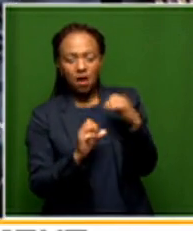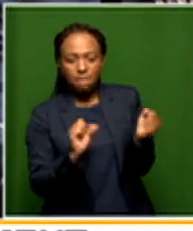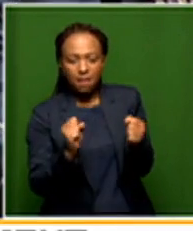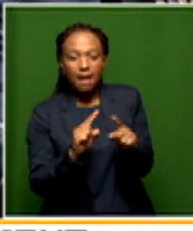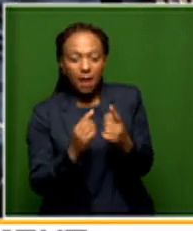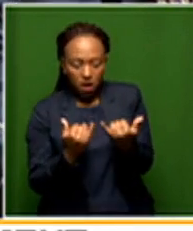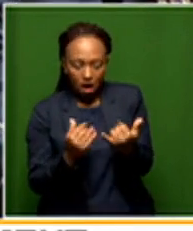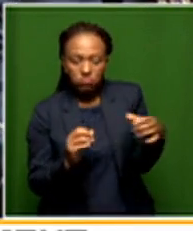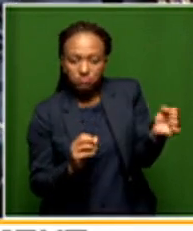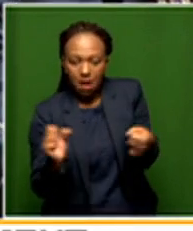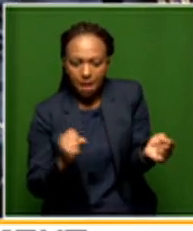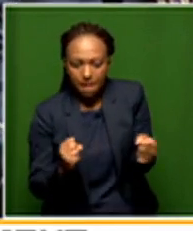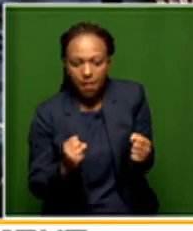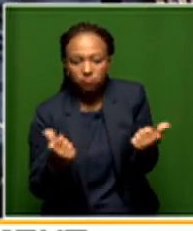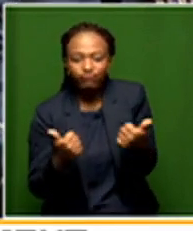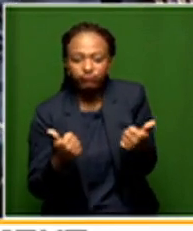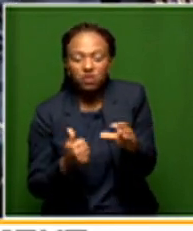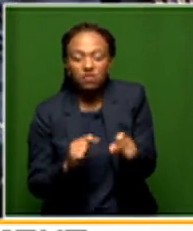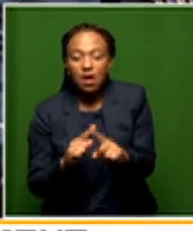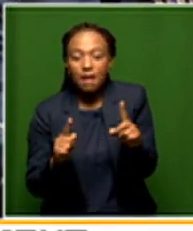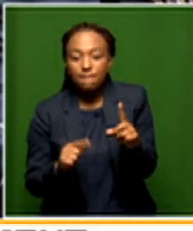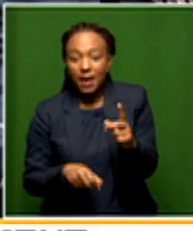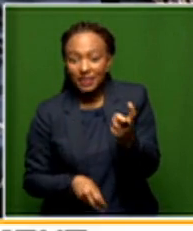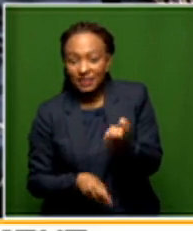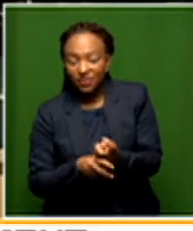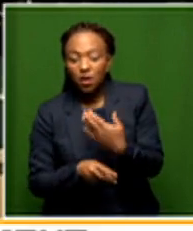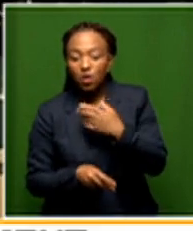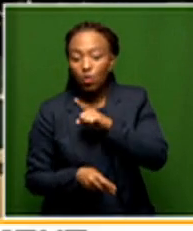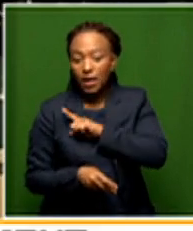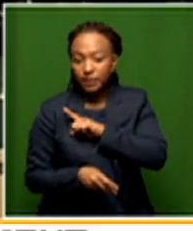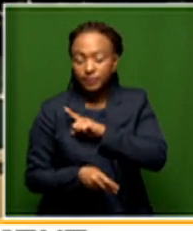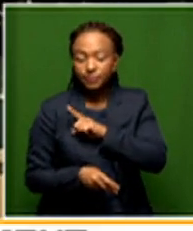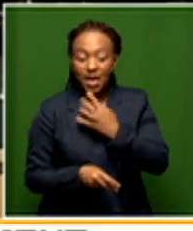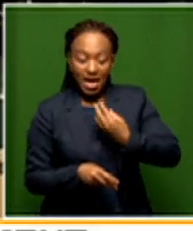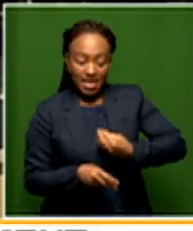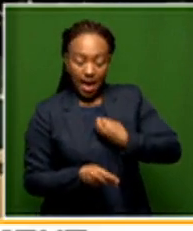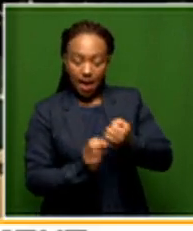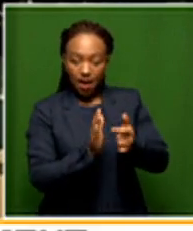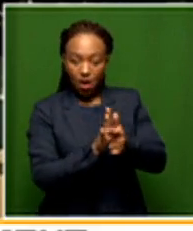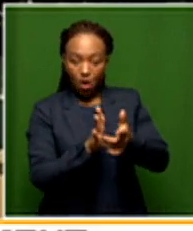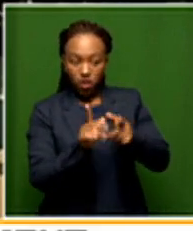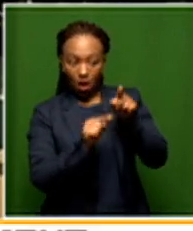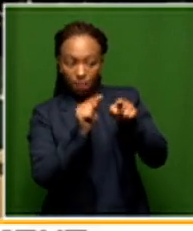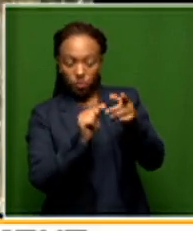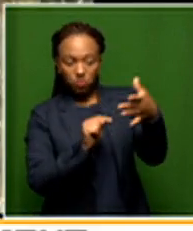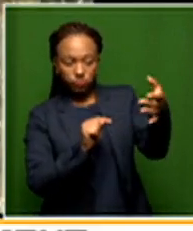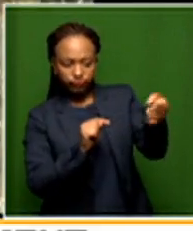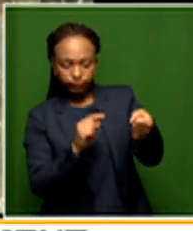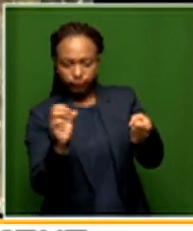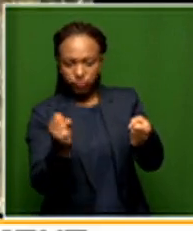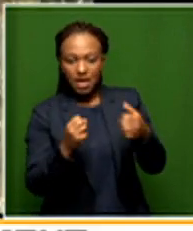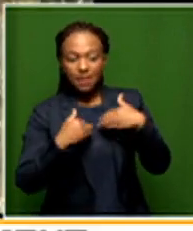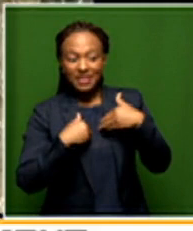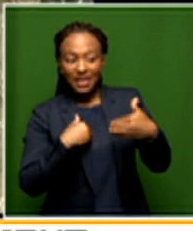difficulty about bringing up young prosecutors in the system is that they have to start at the bottom and earn